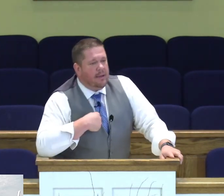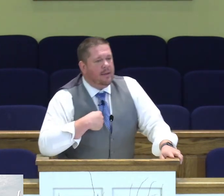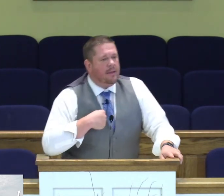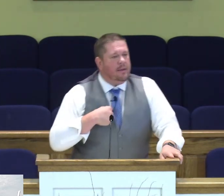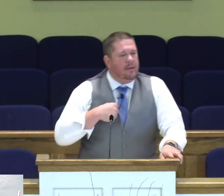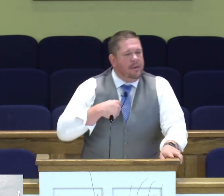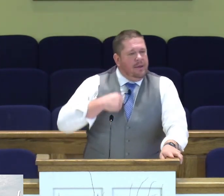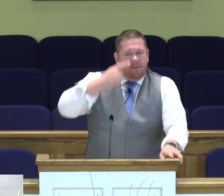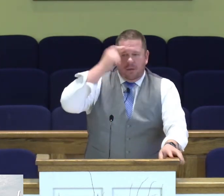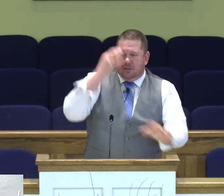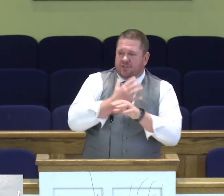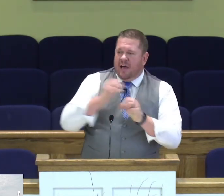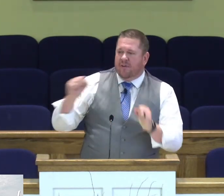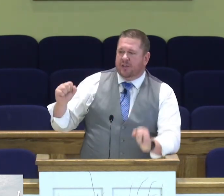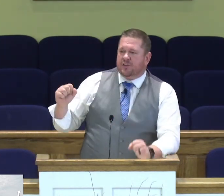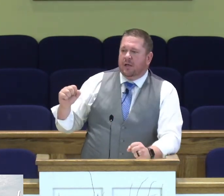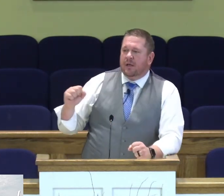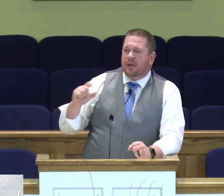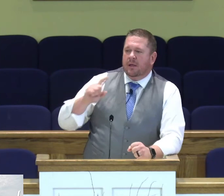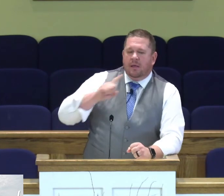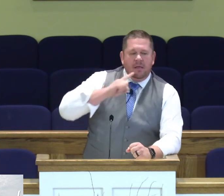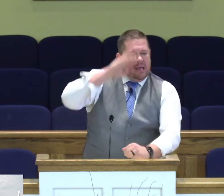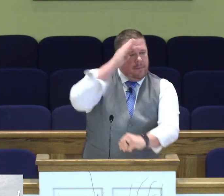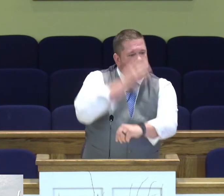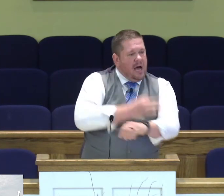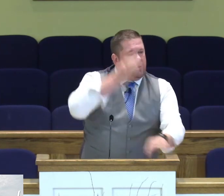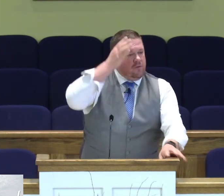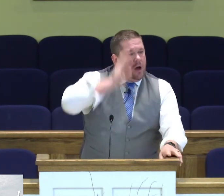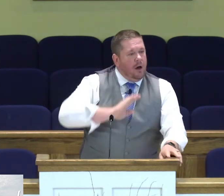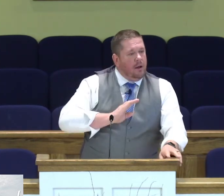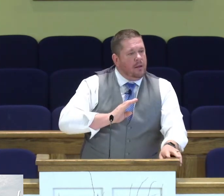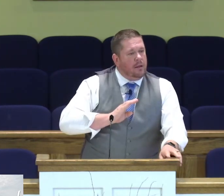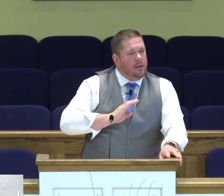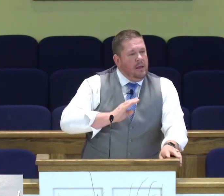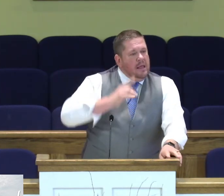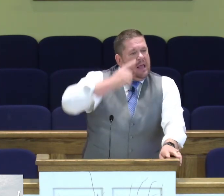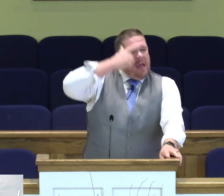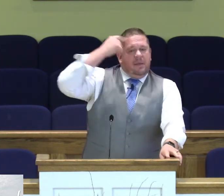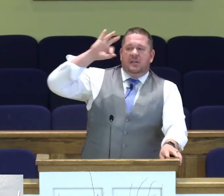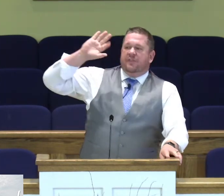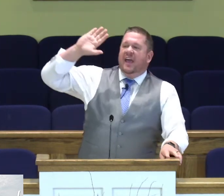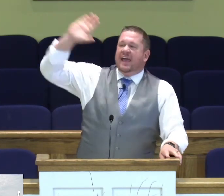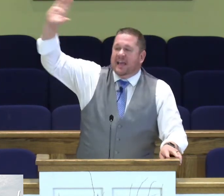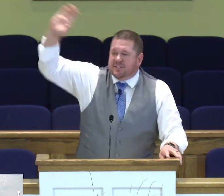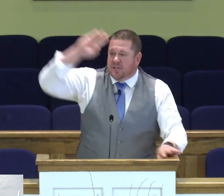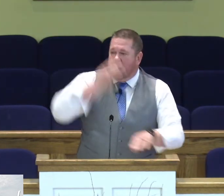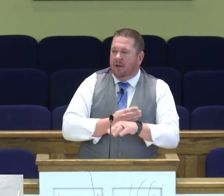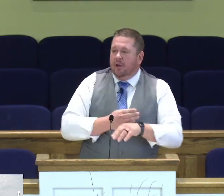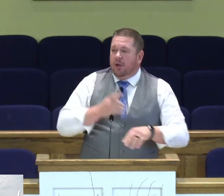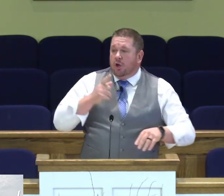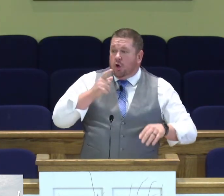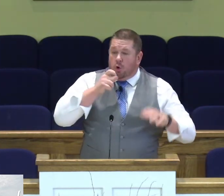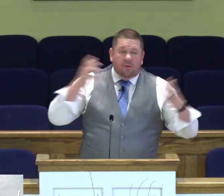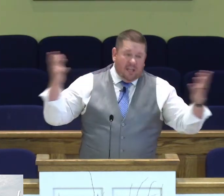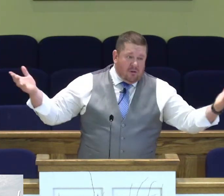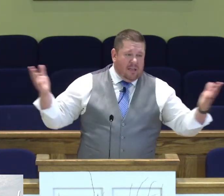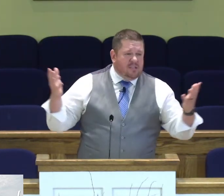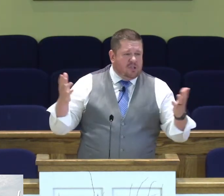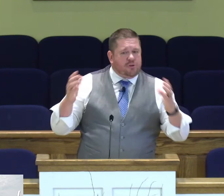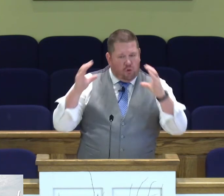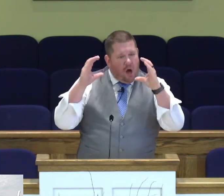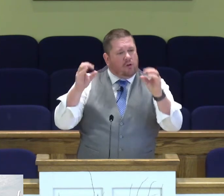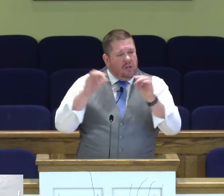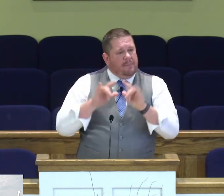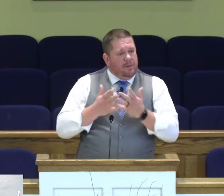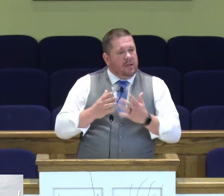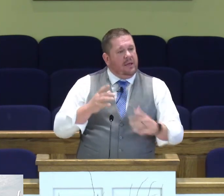I, because of salvation, am a child of God. And because of his son, who literally, let's